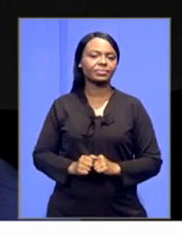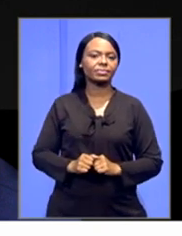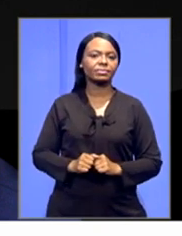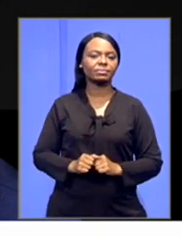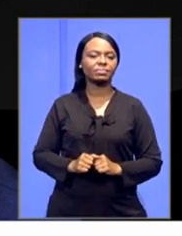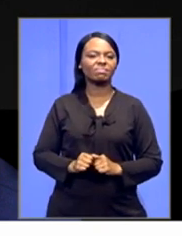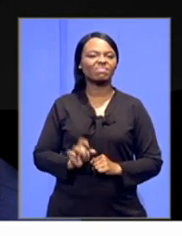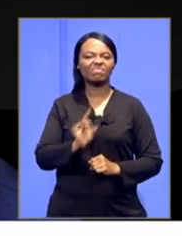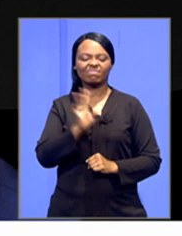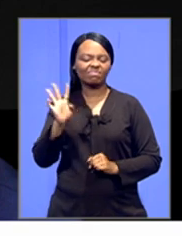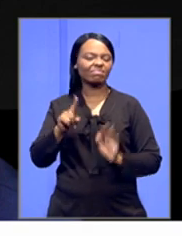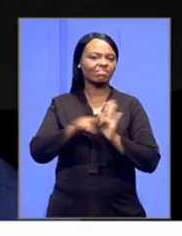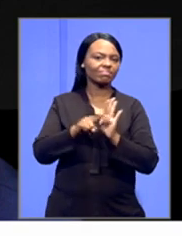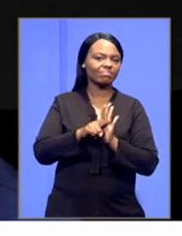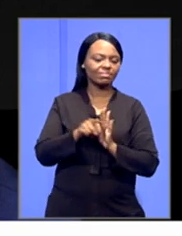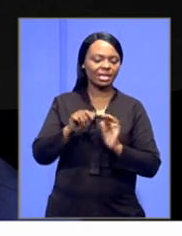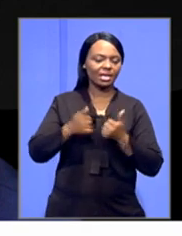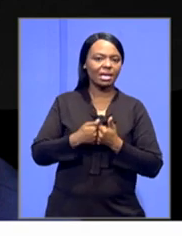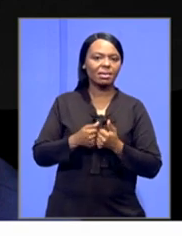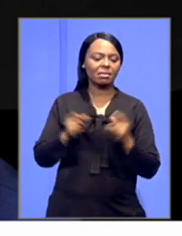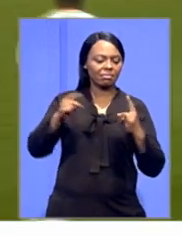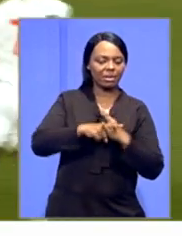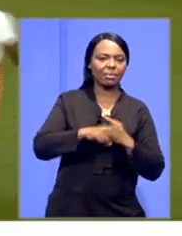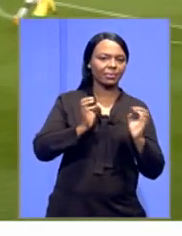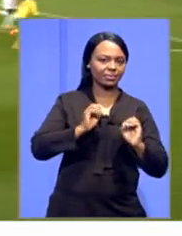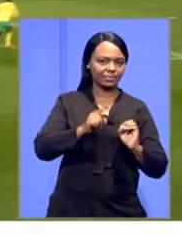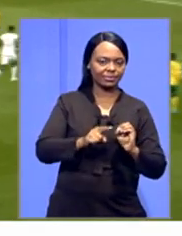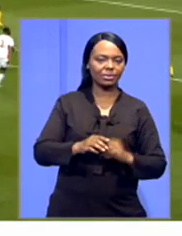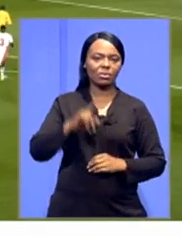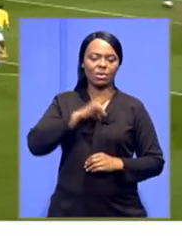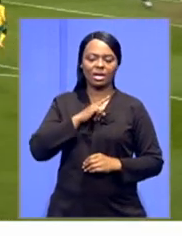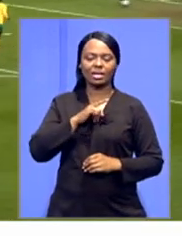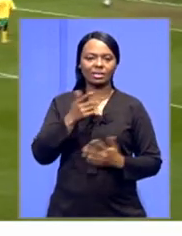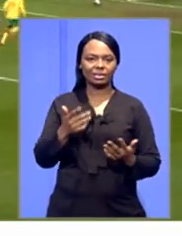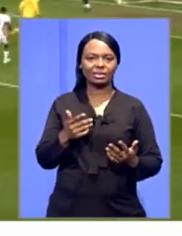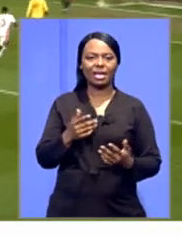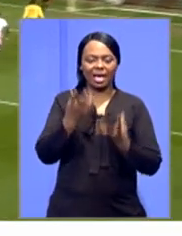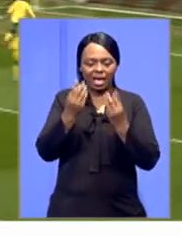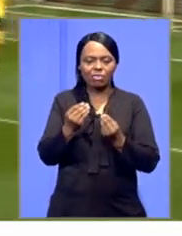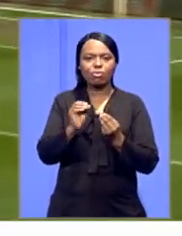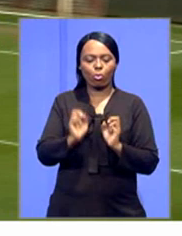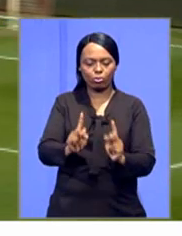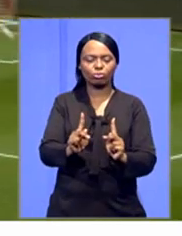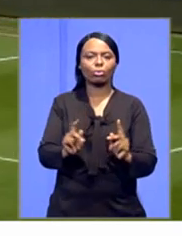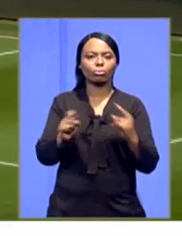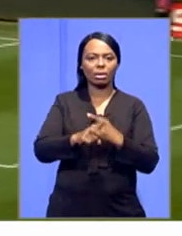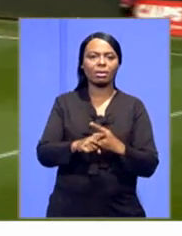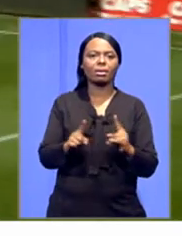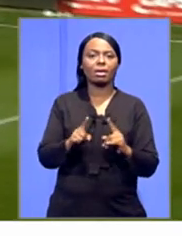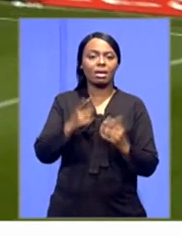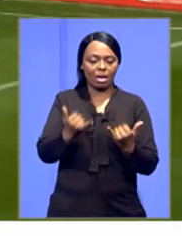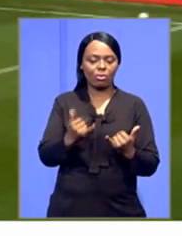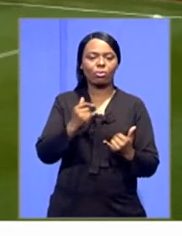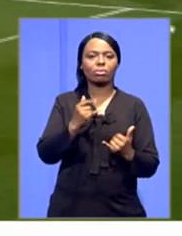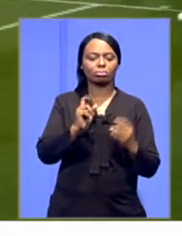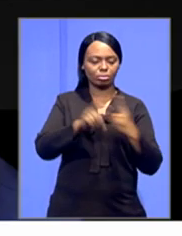negative of that game is that we didn't score. Mm-hmm. We had 6-7 good chances. So we have to score